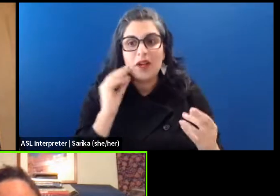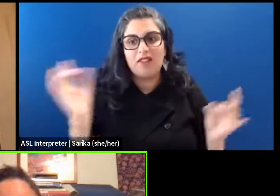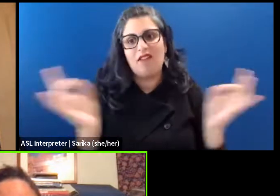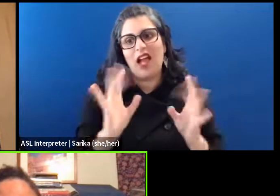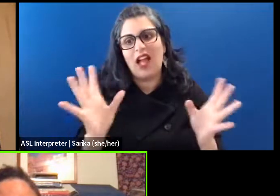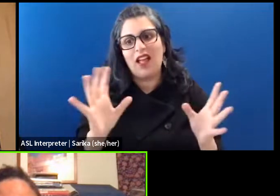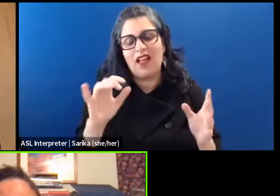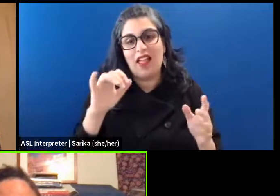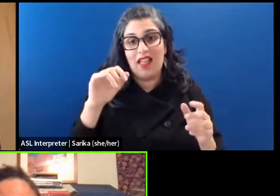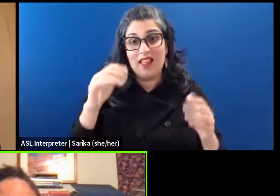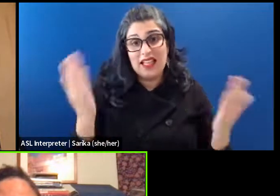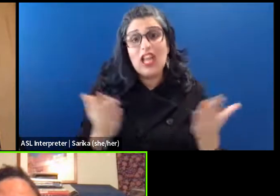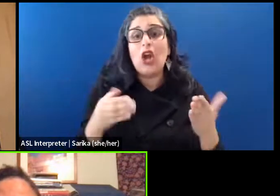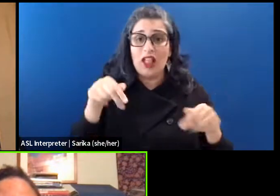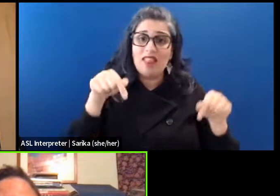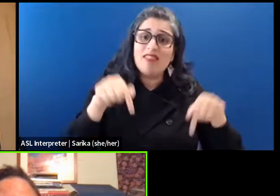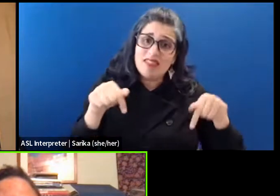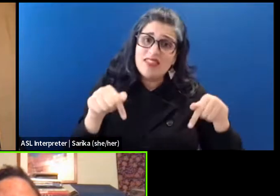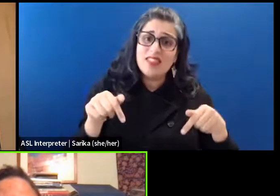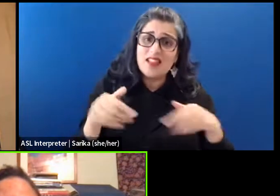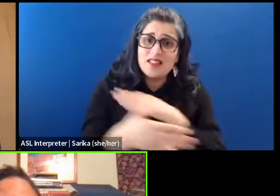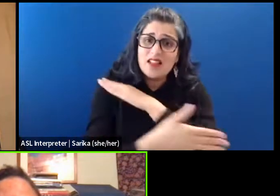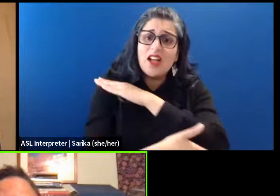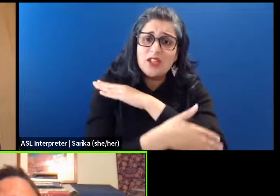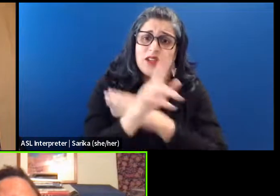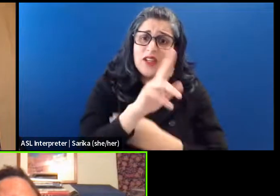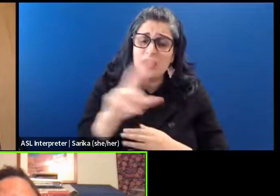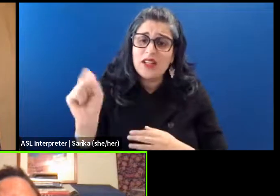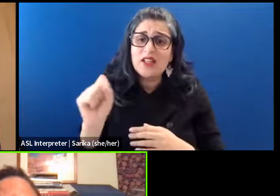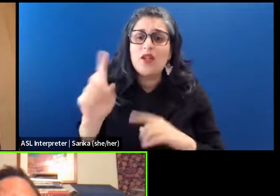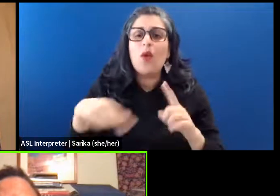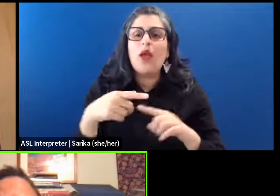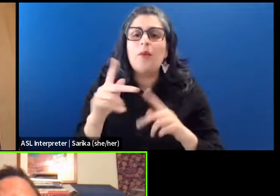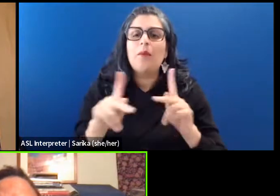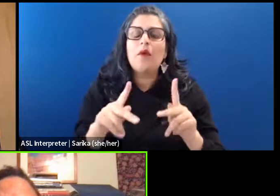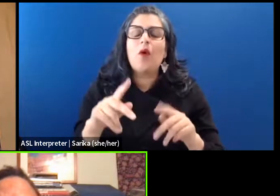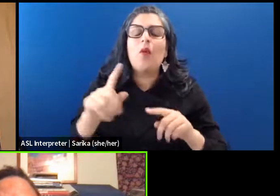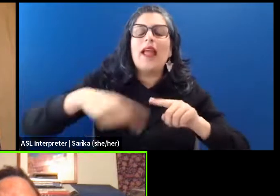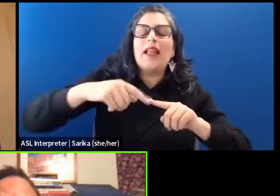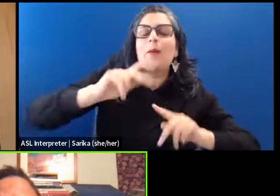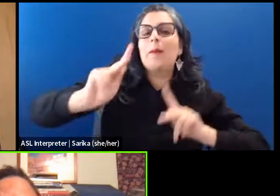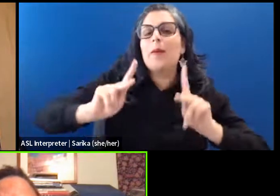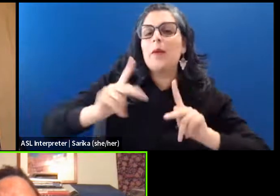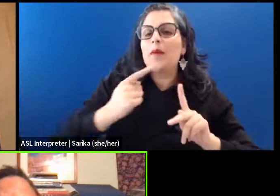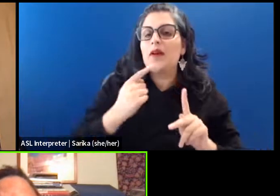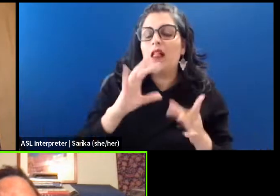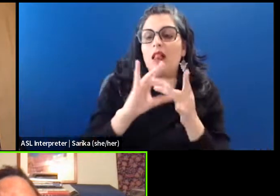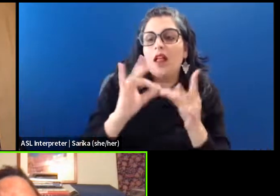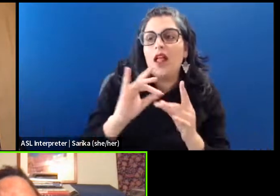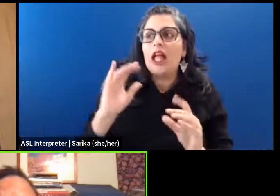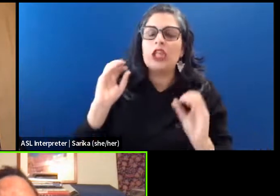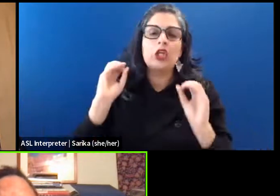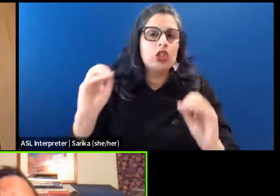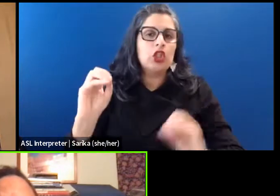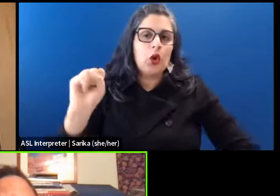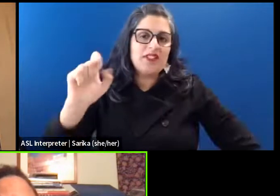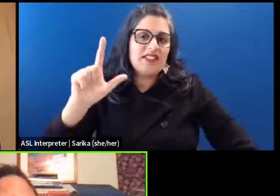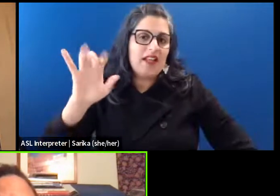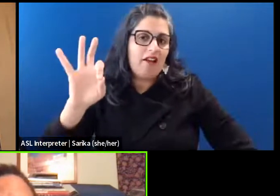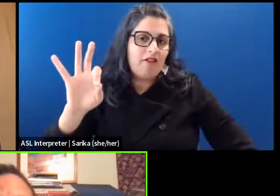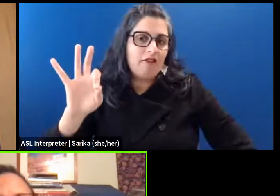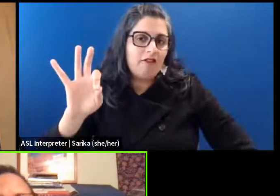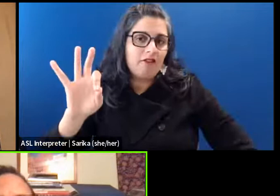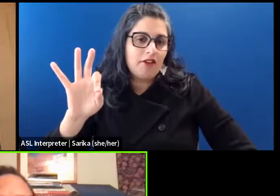in this country. And so it's, when people say it's there's no self, that